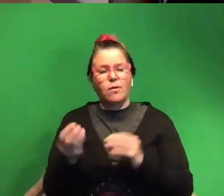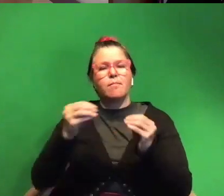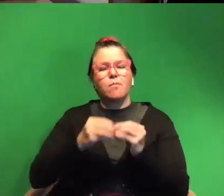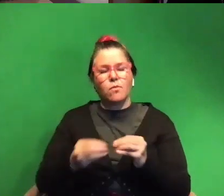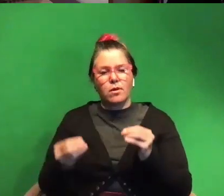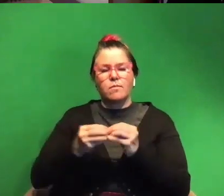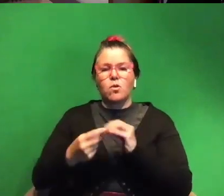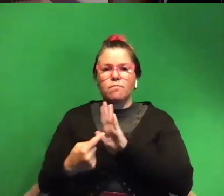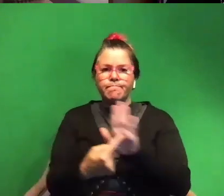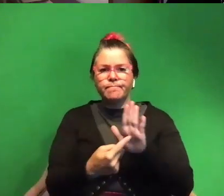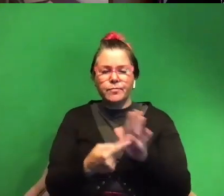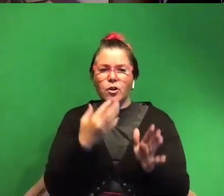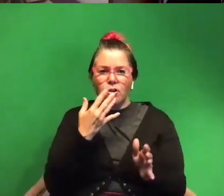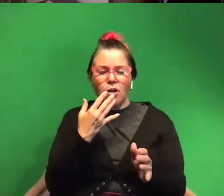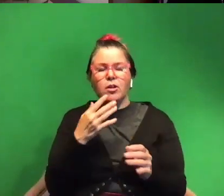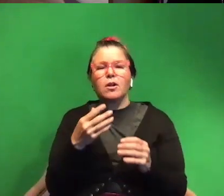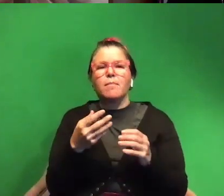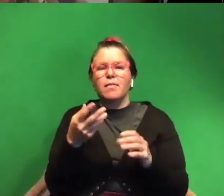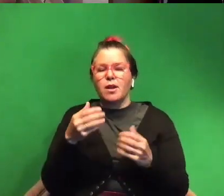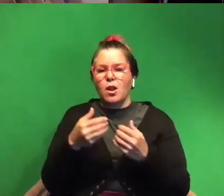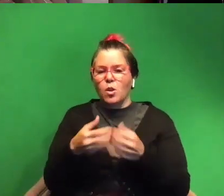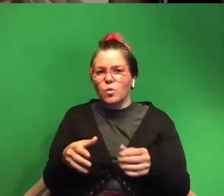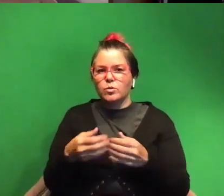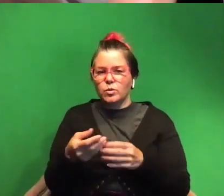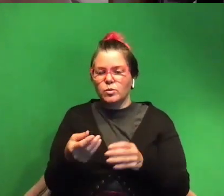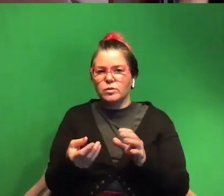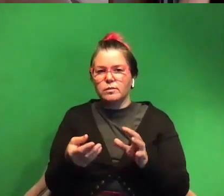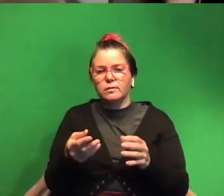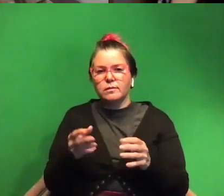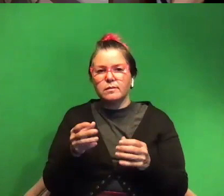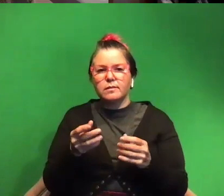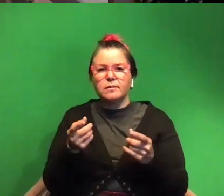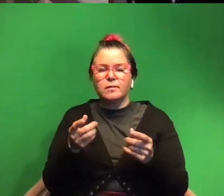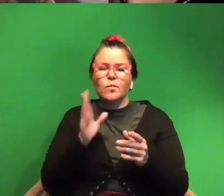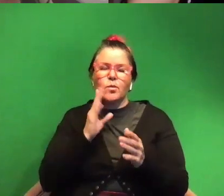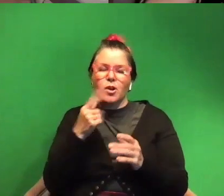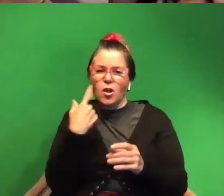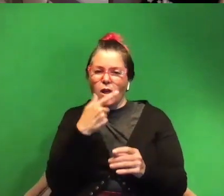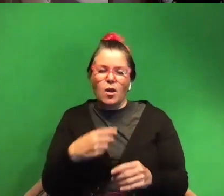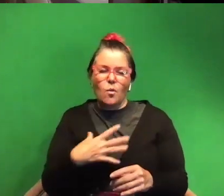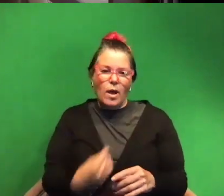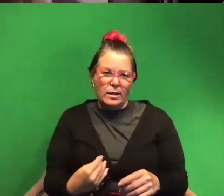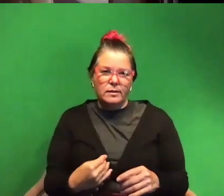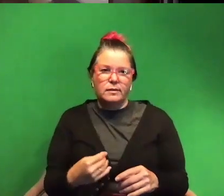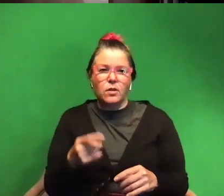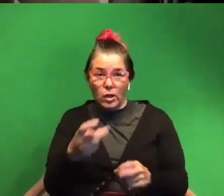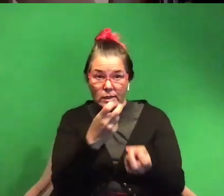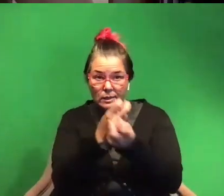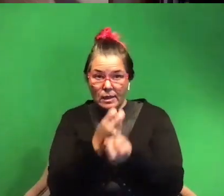color. But when you start losing them, or you have none of them, they're going to appear white. And that's because if you look at the